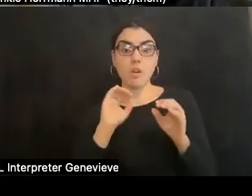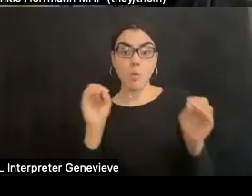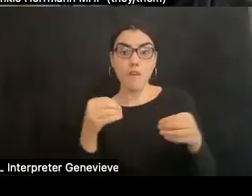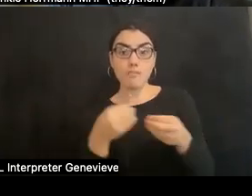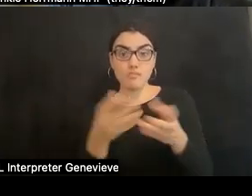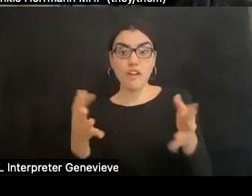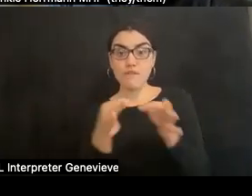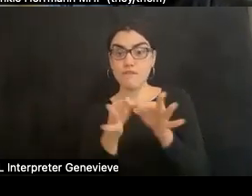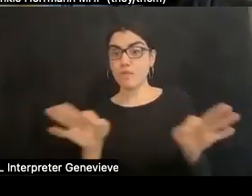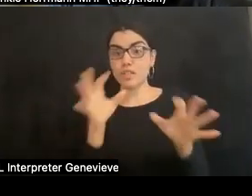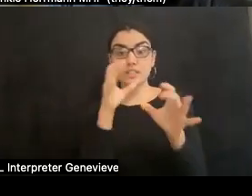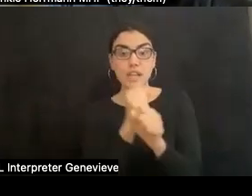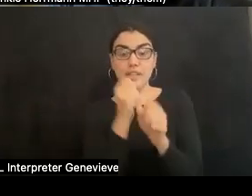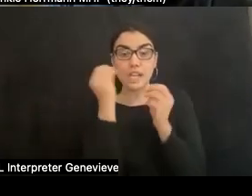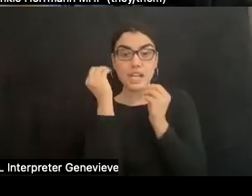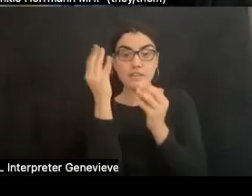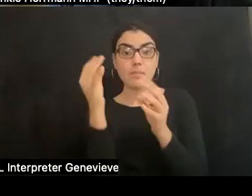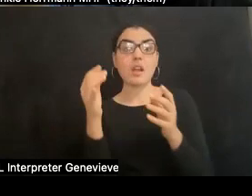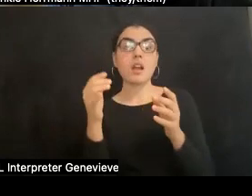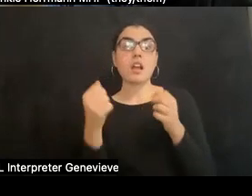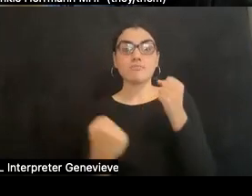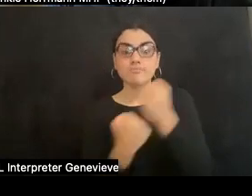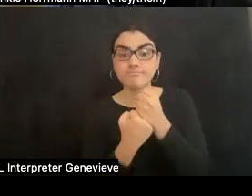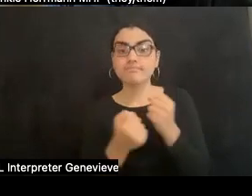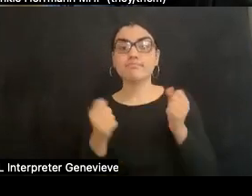information, advocacy, and legal assistance for your